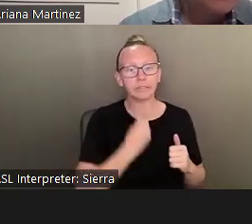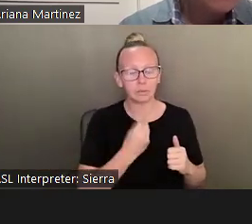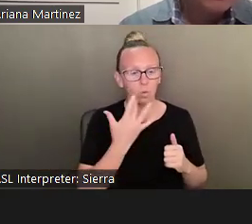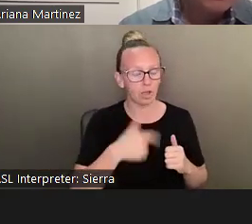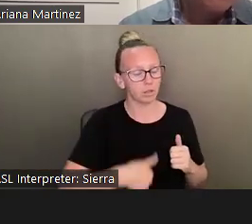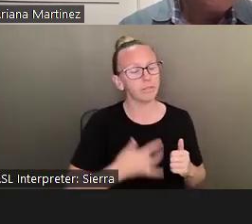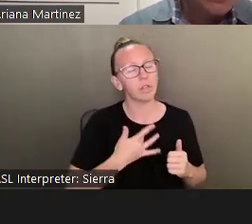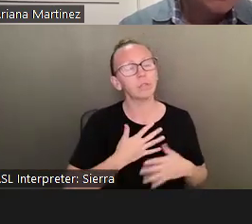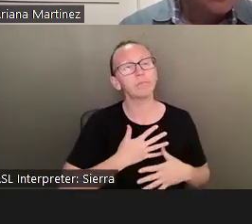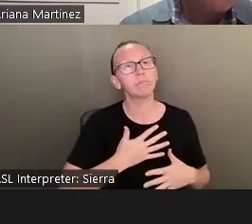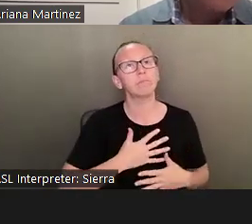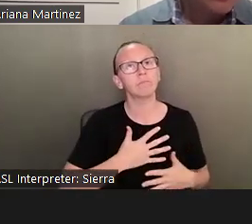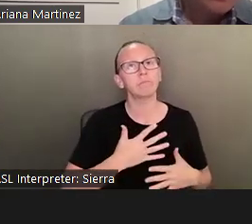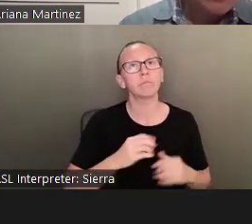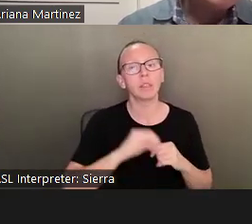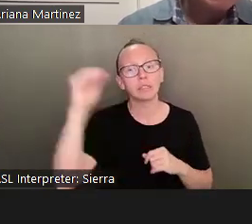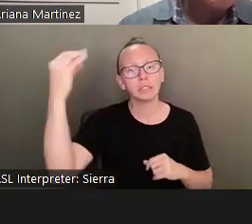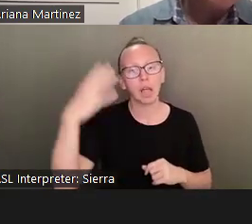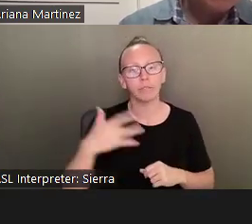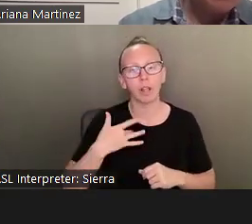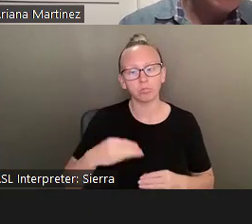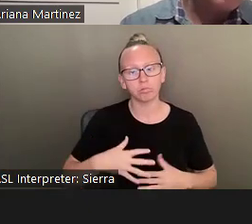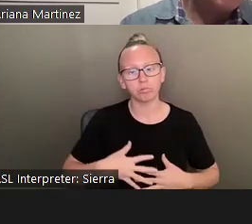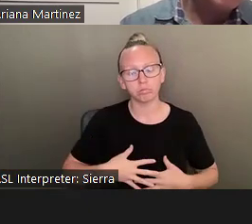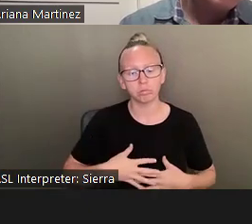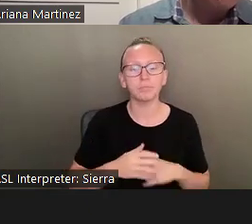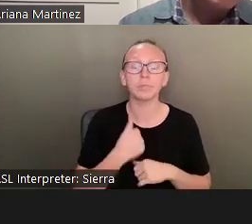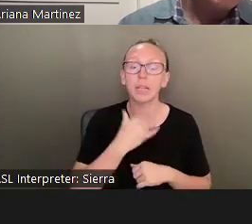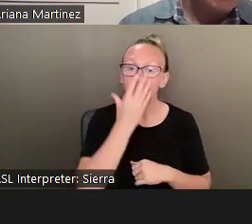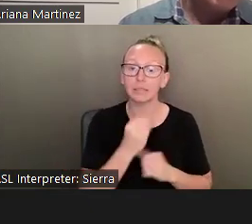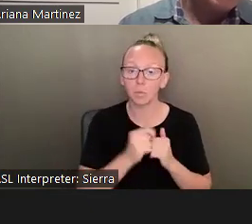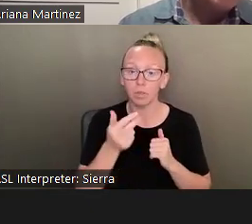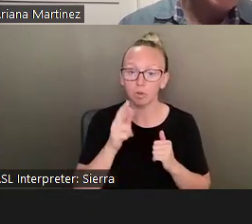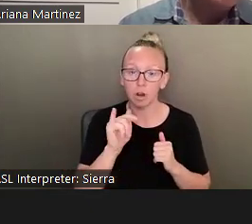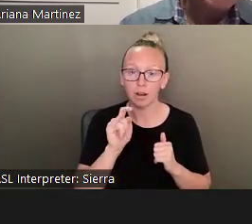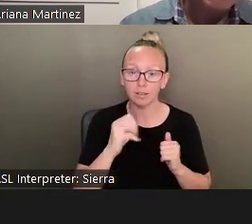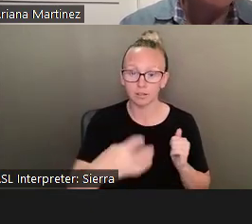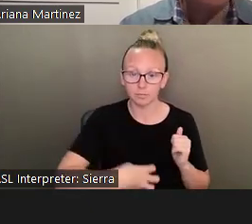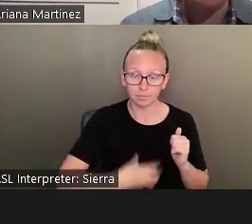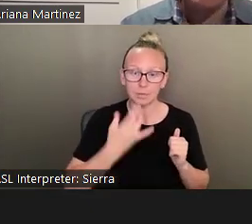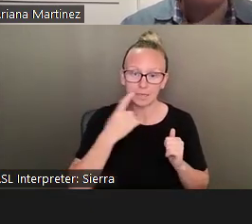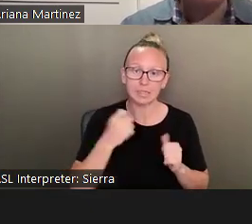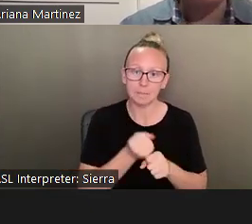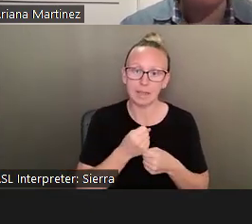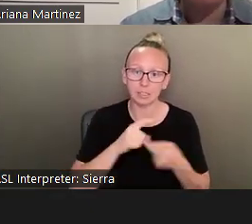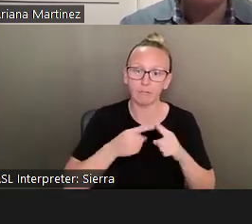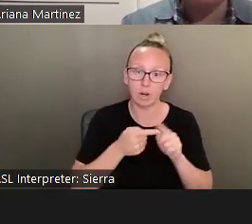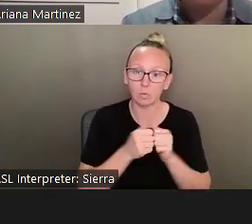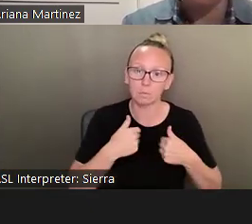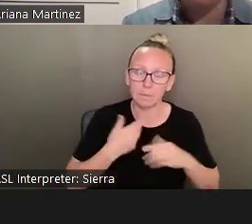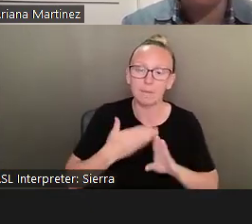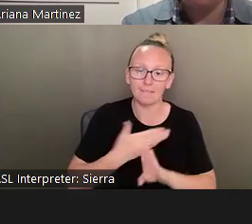it gets in the noonday sun. I sleep with granite on my belly because granite made friends with me before I had human